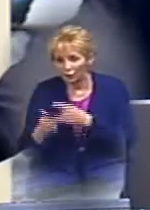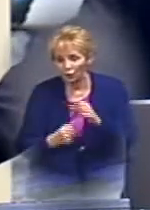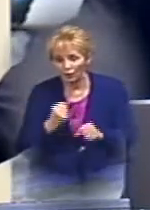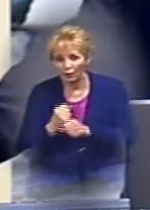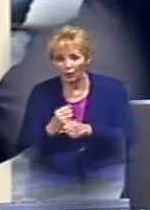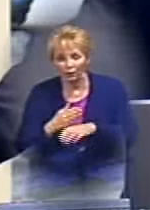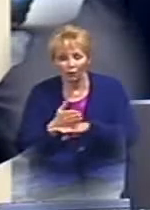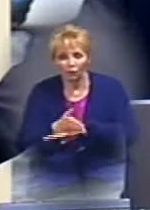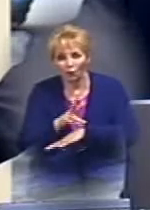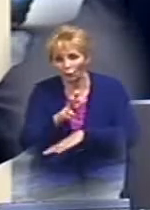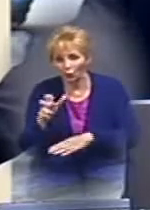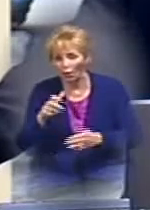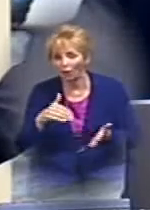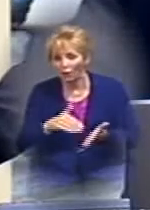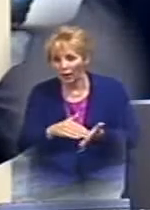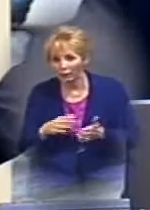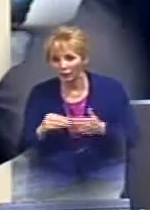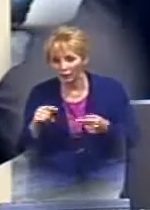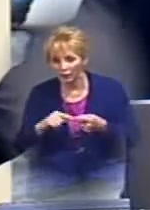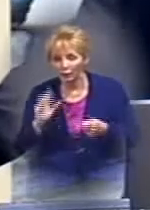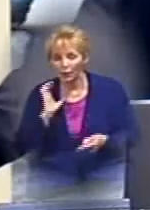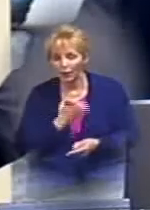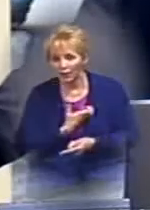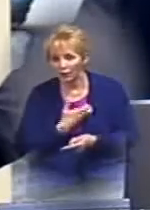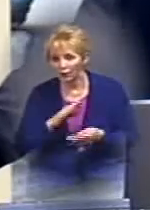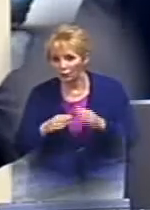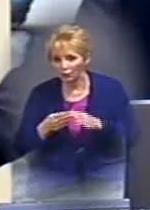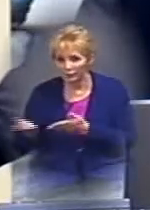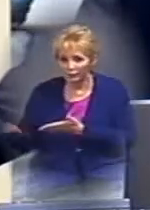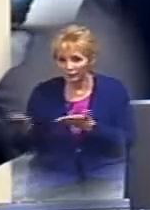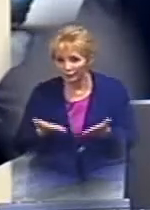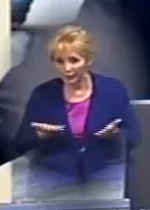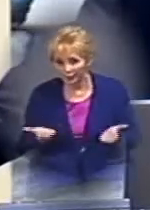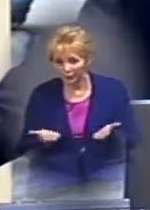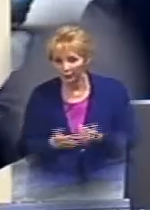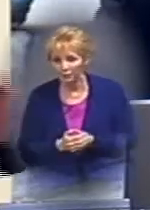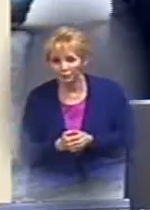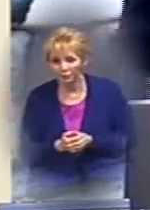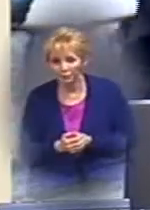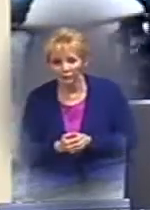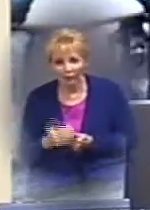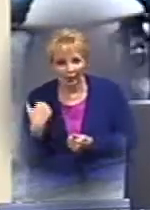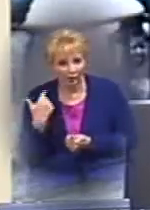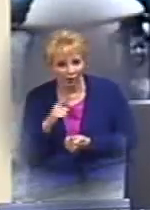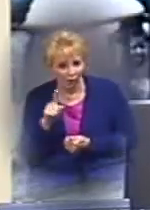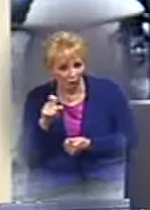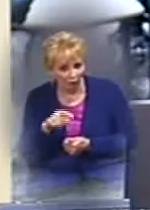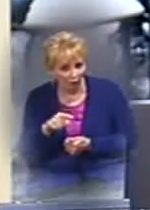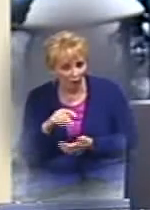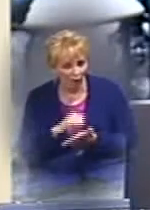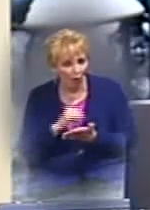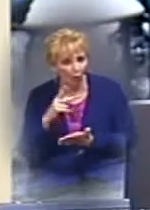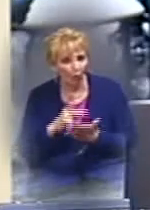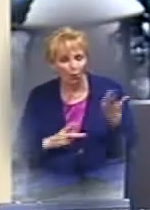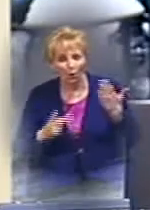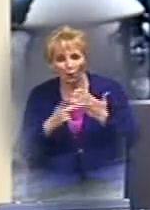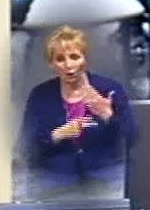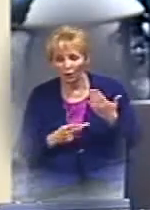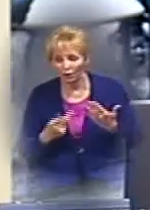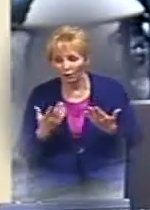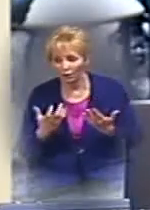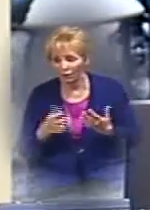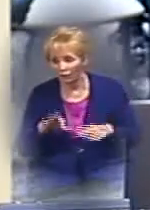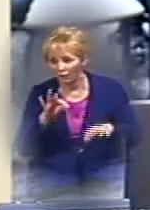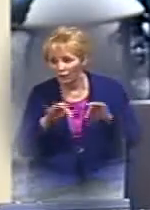over $300,000 to our community. So if you have any questions on any of those programs or wish or find